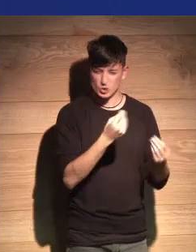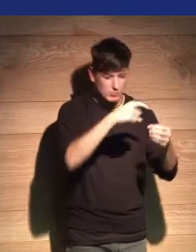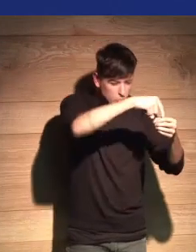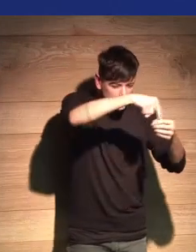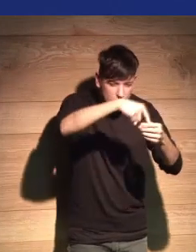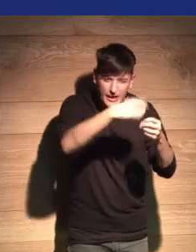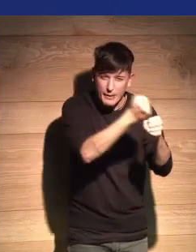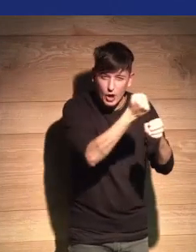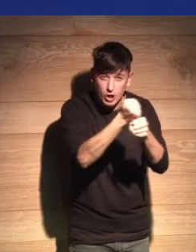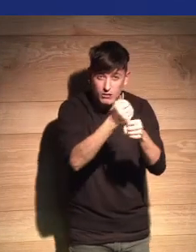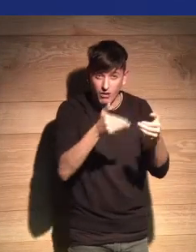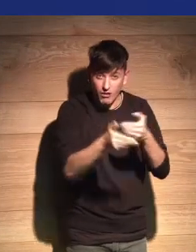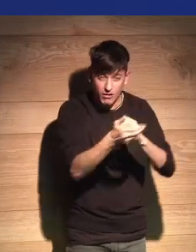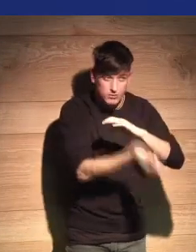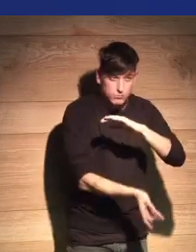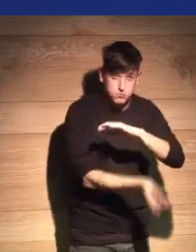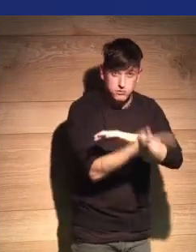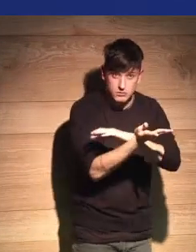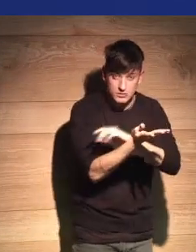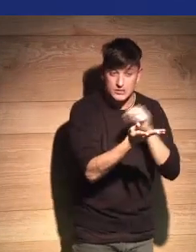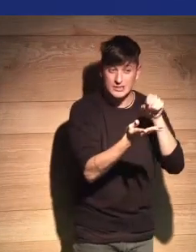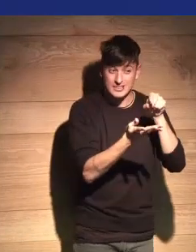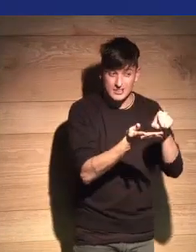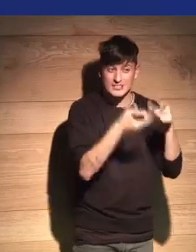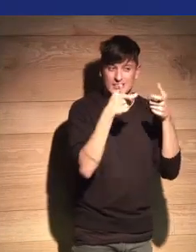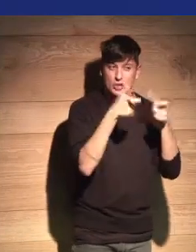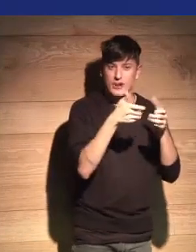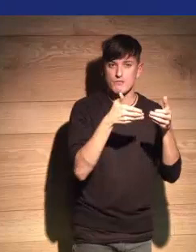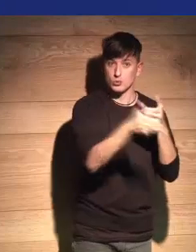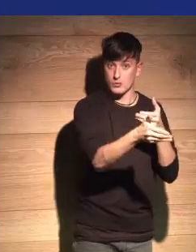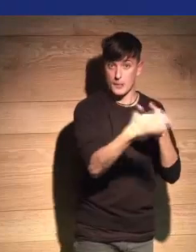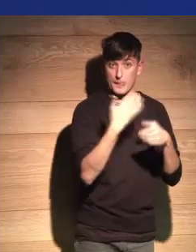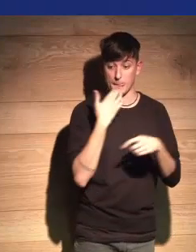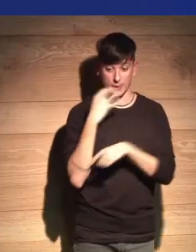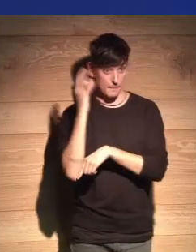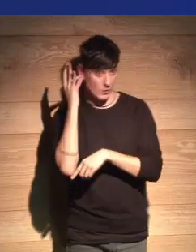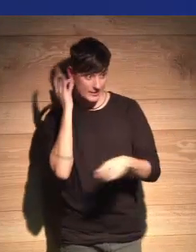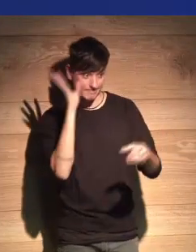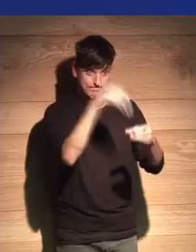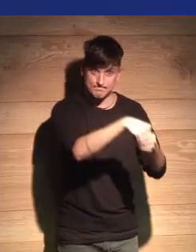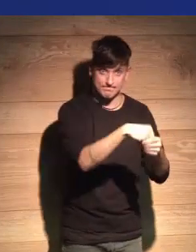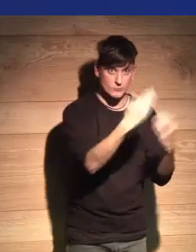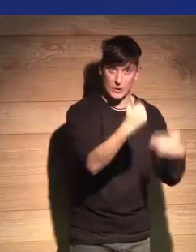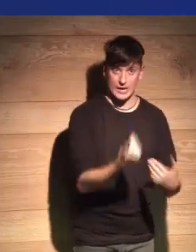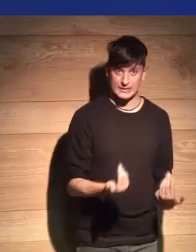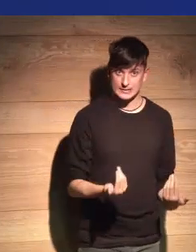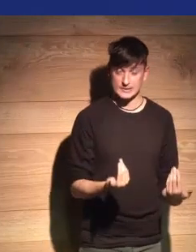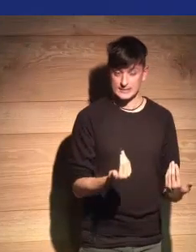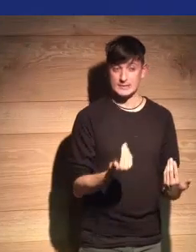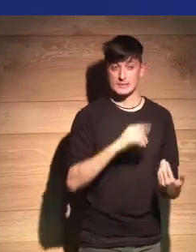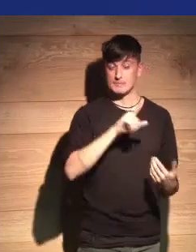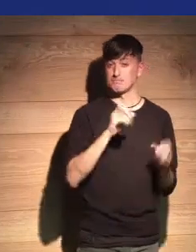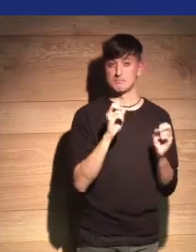said, there are hundreds of thousands of jobs that will be created that will be related